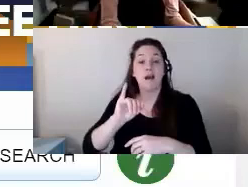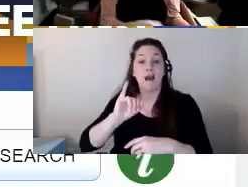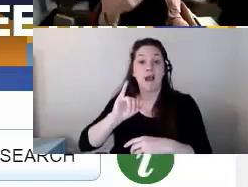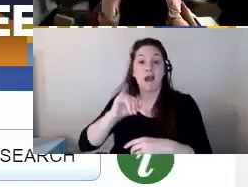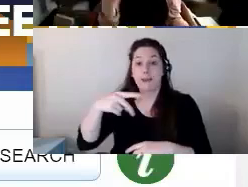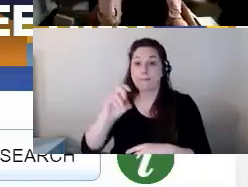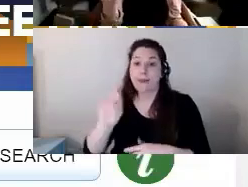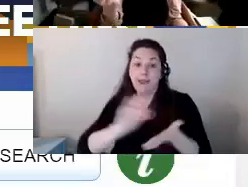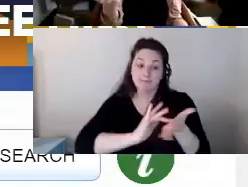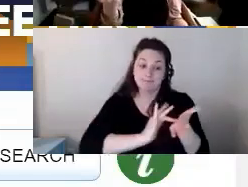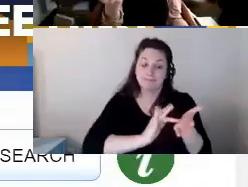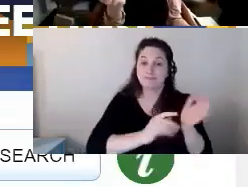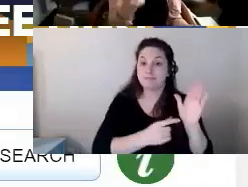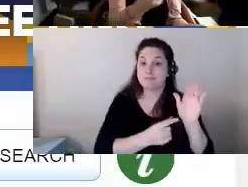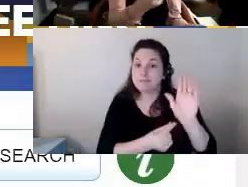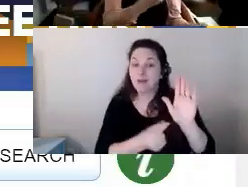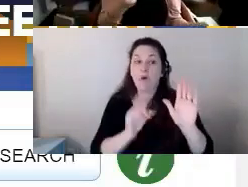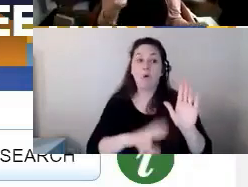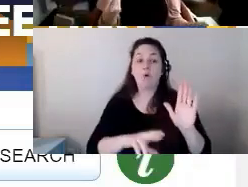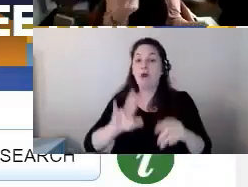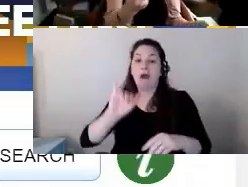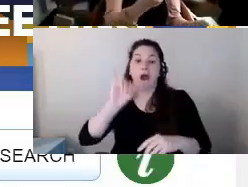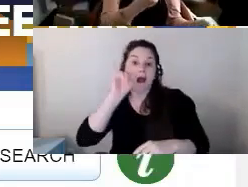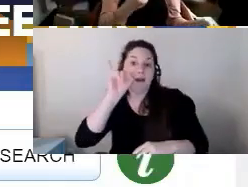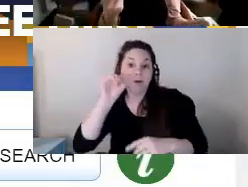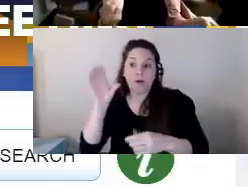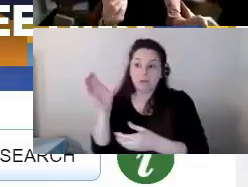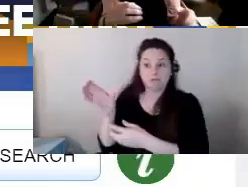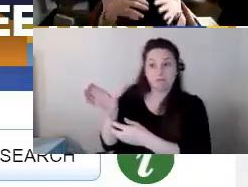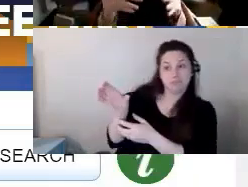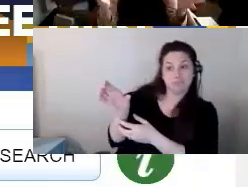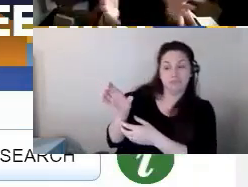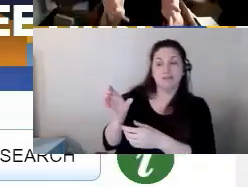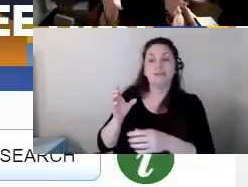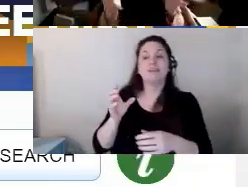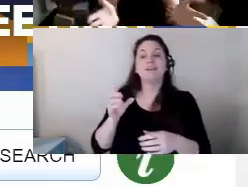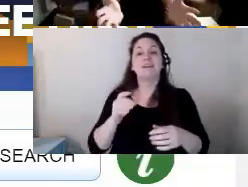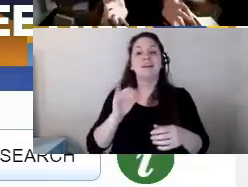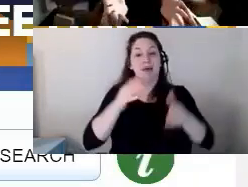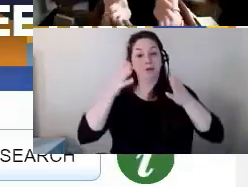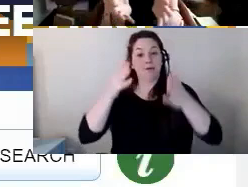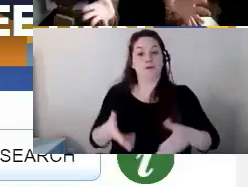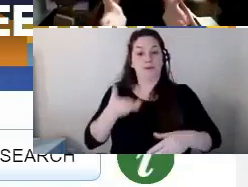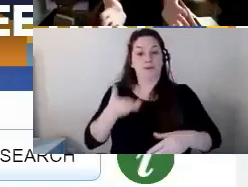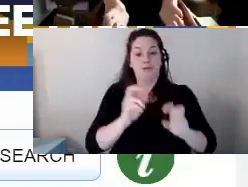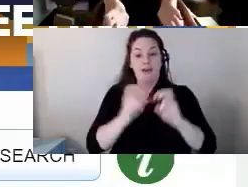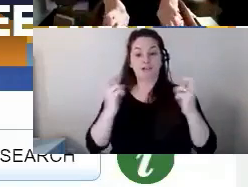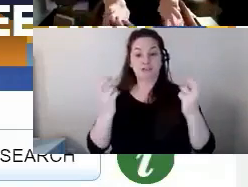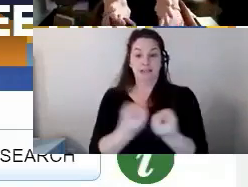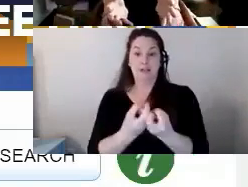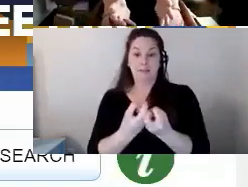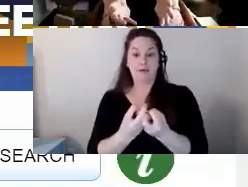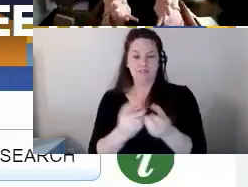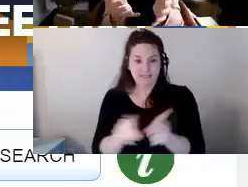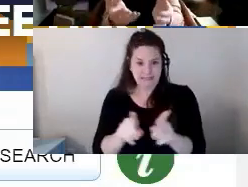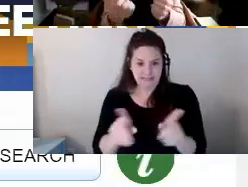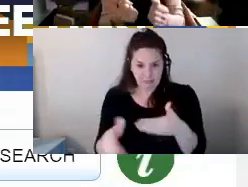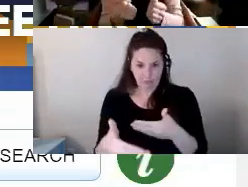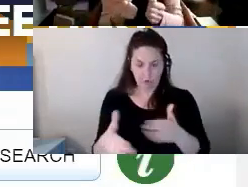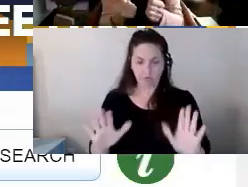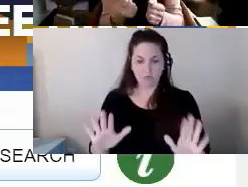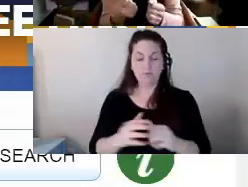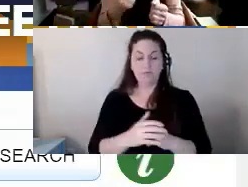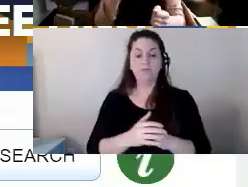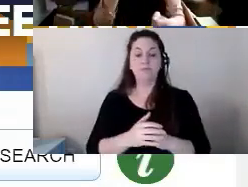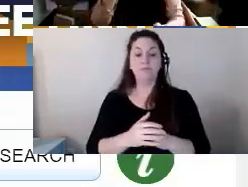iPhone, and the person at the round table, and you will be together in a room, the person at